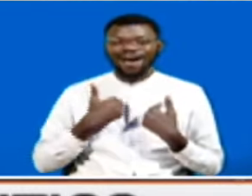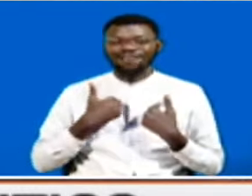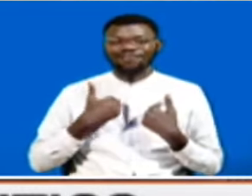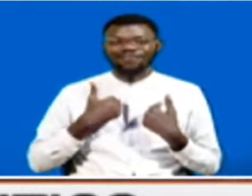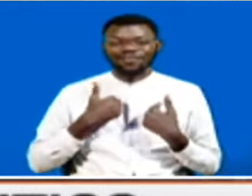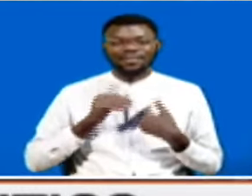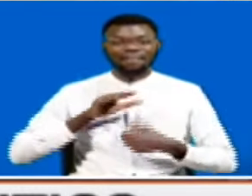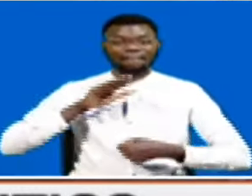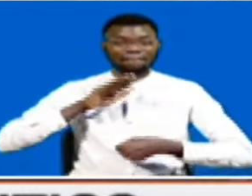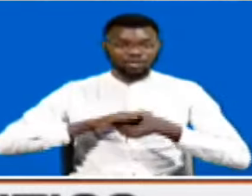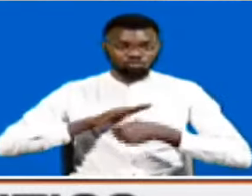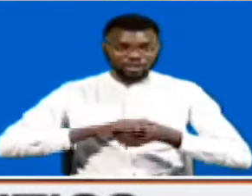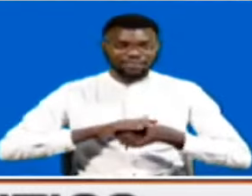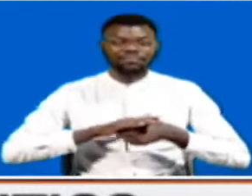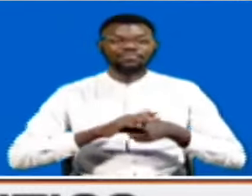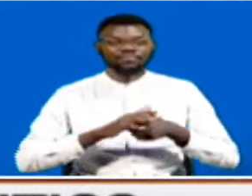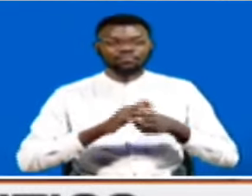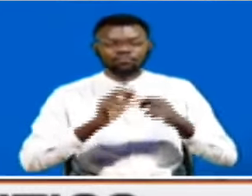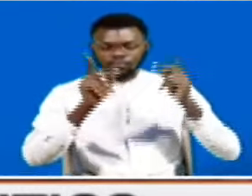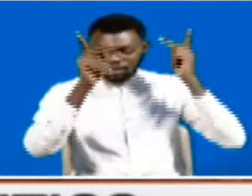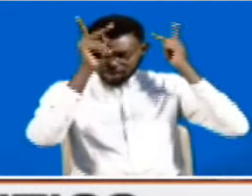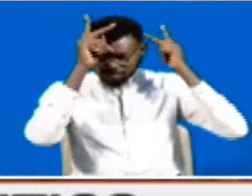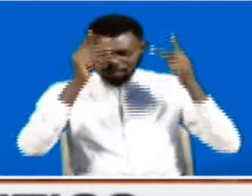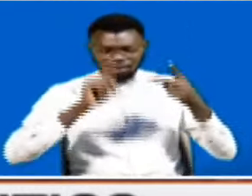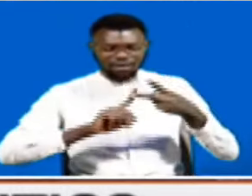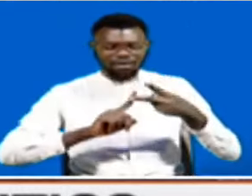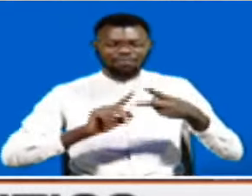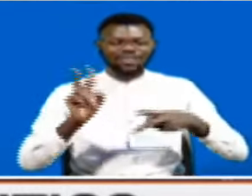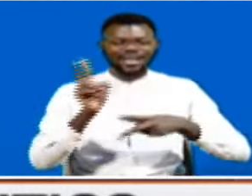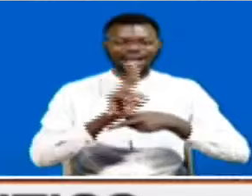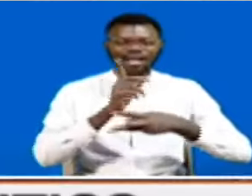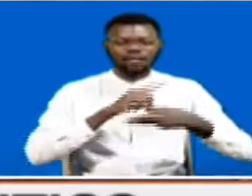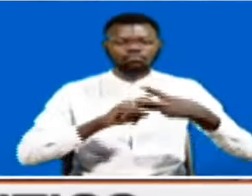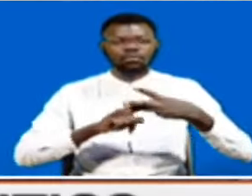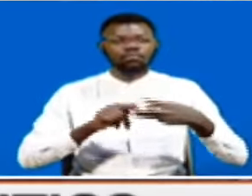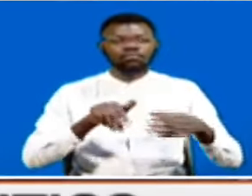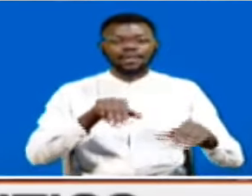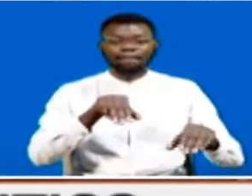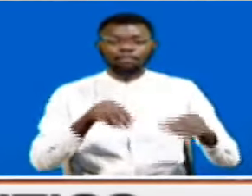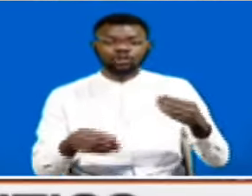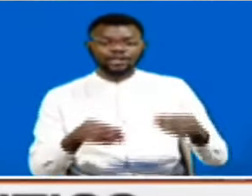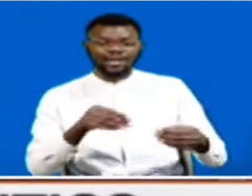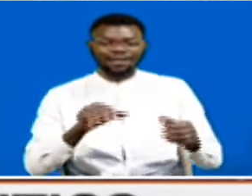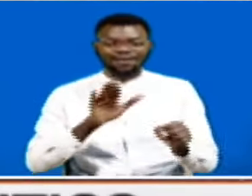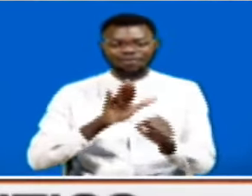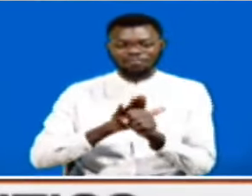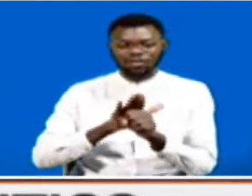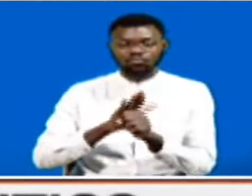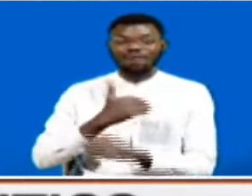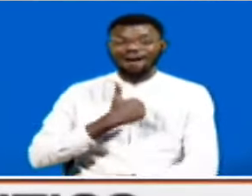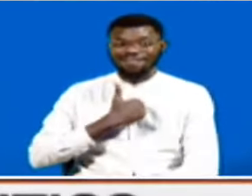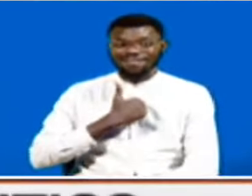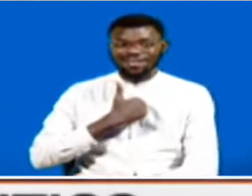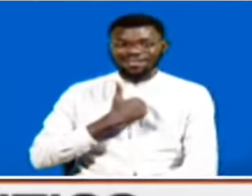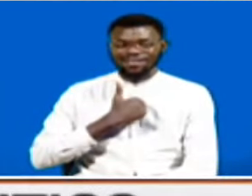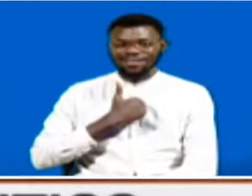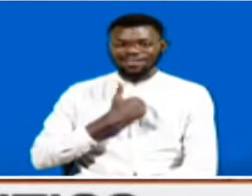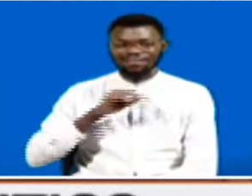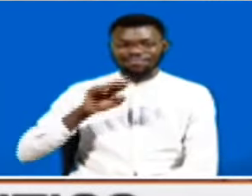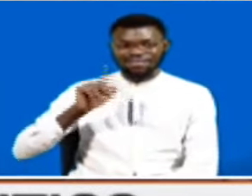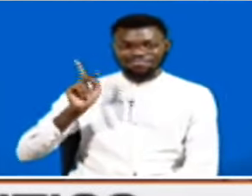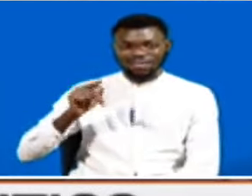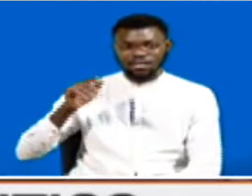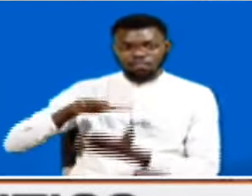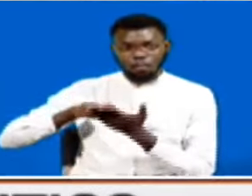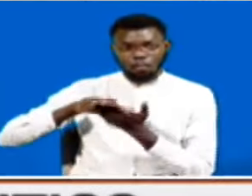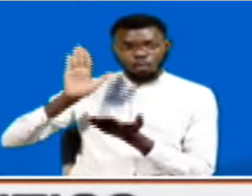yes, Kakamega, Vihiga, and Busia, we have the majority. We are majority members of parliament. Mm-hmm.